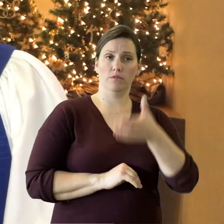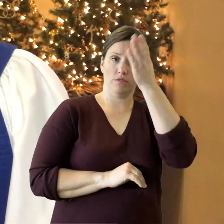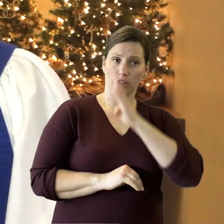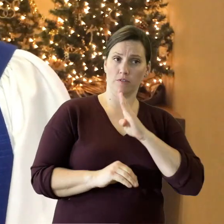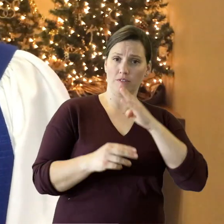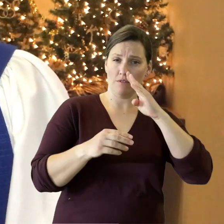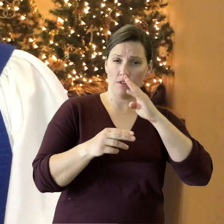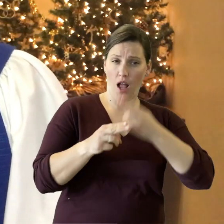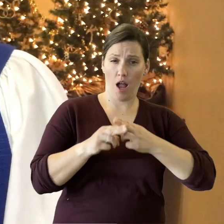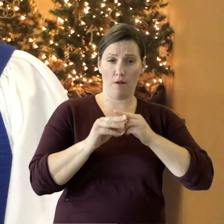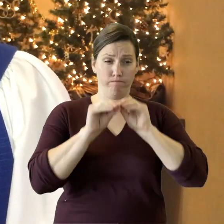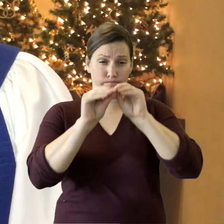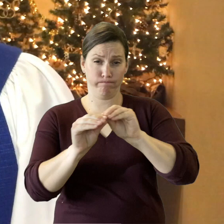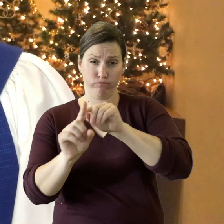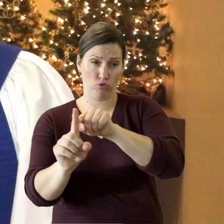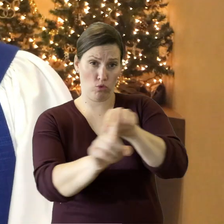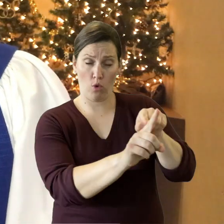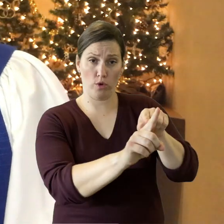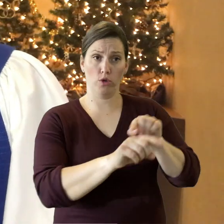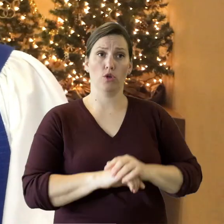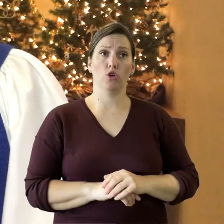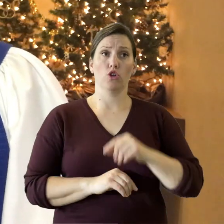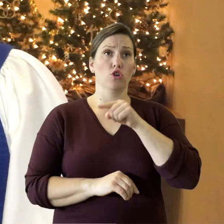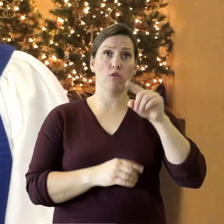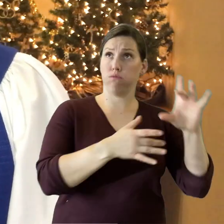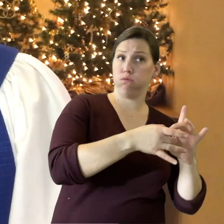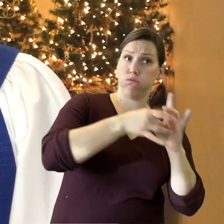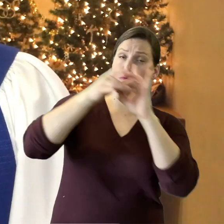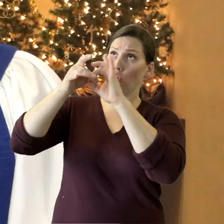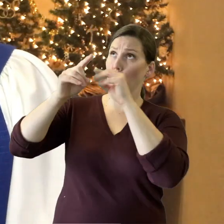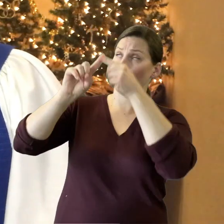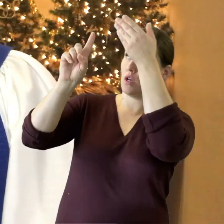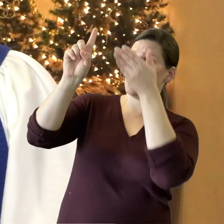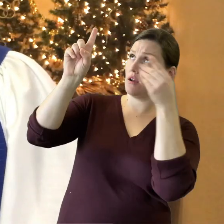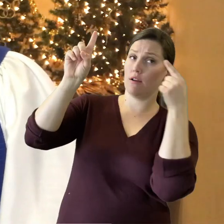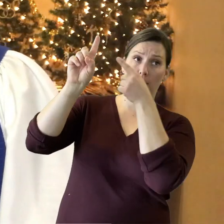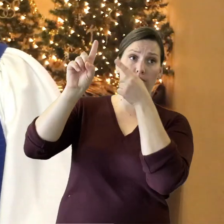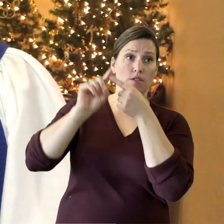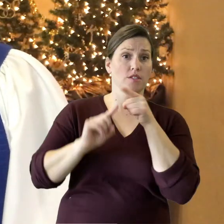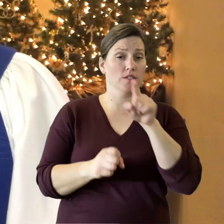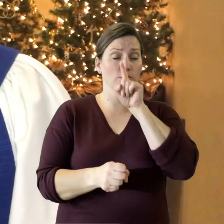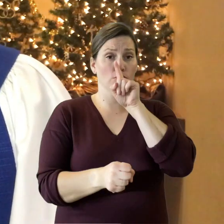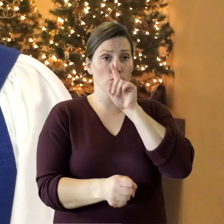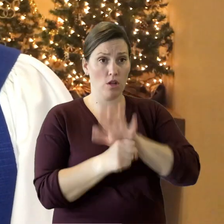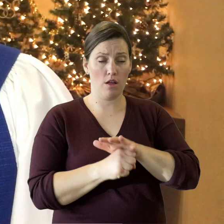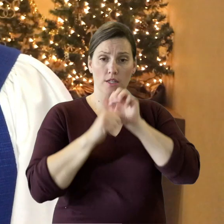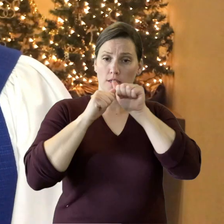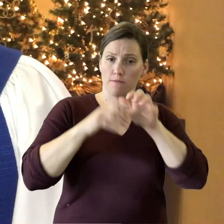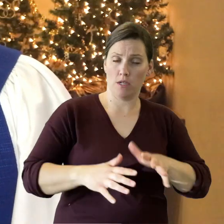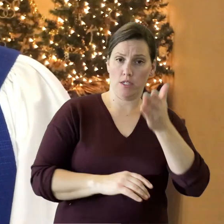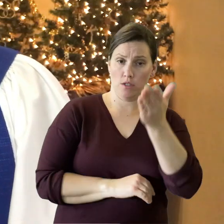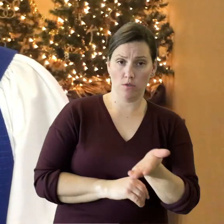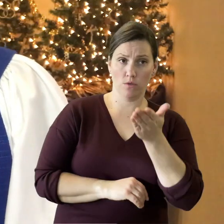God has put his name on you. You belong to him. He promises